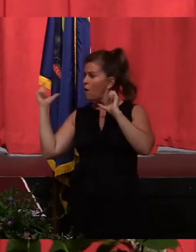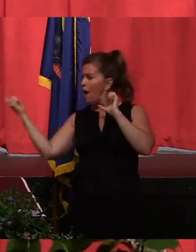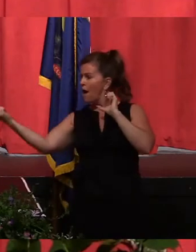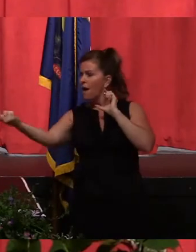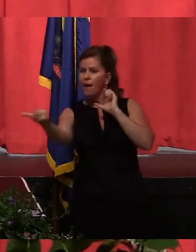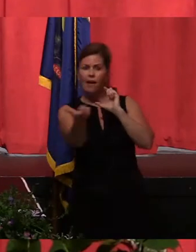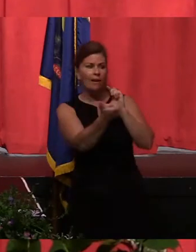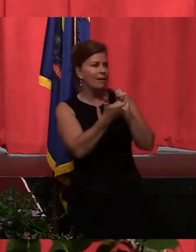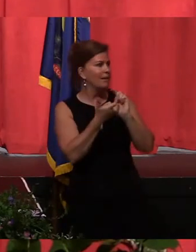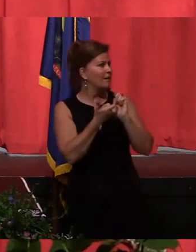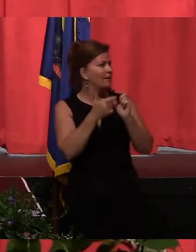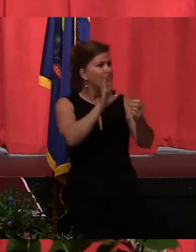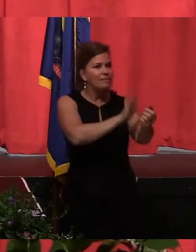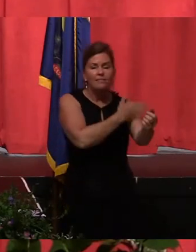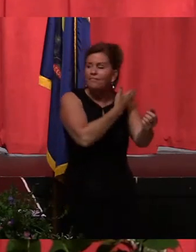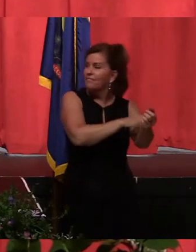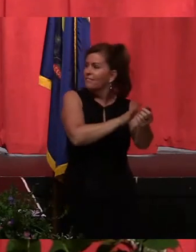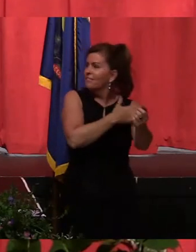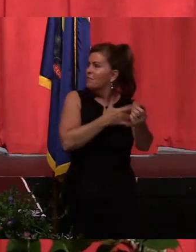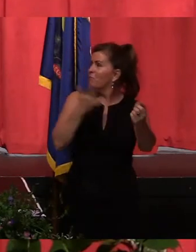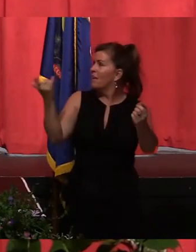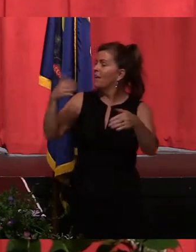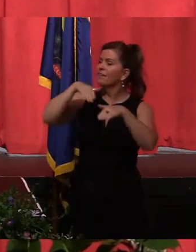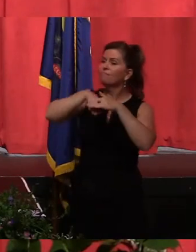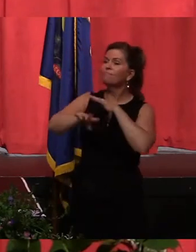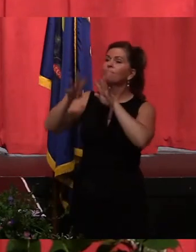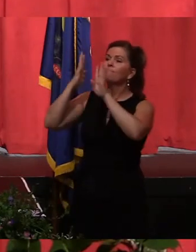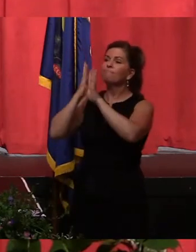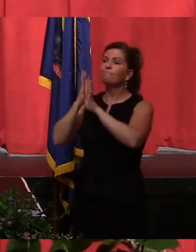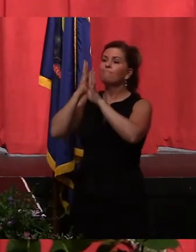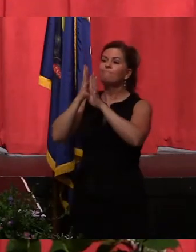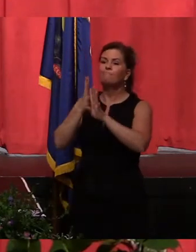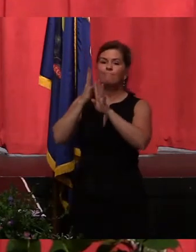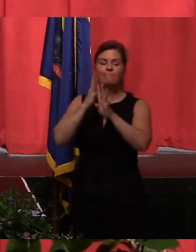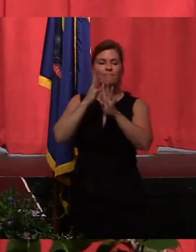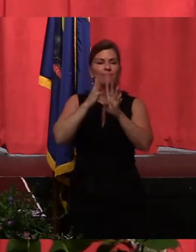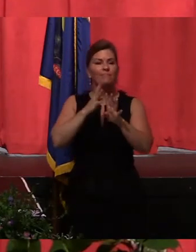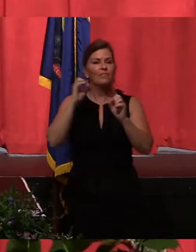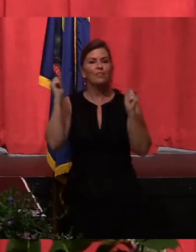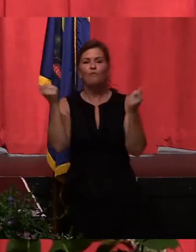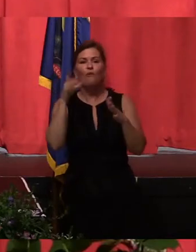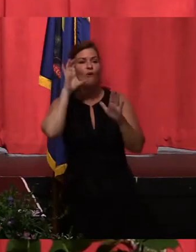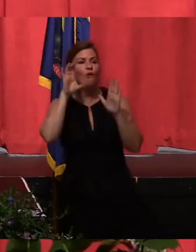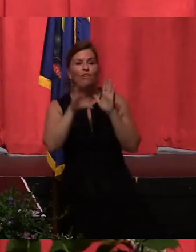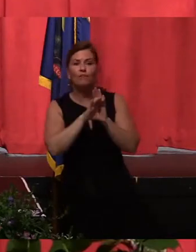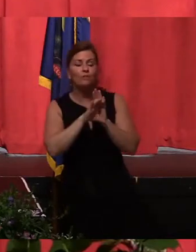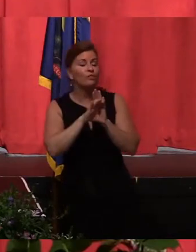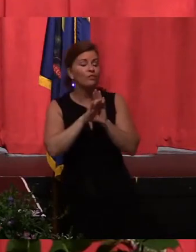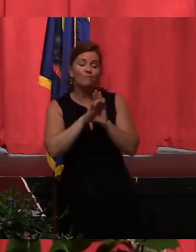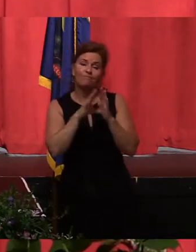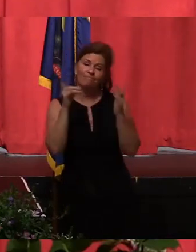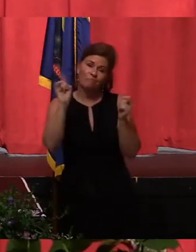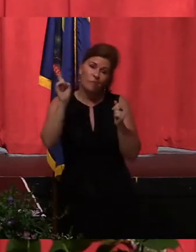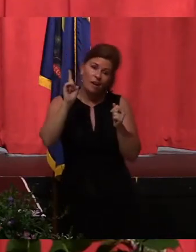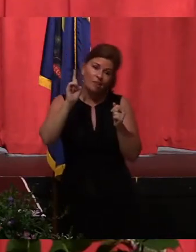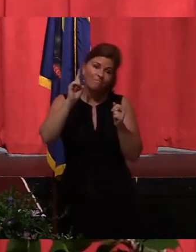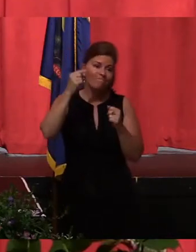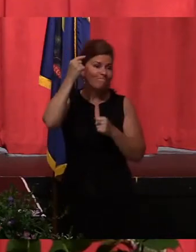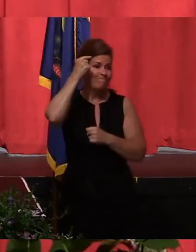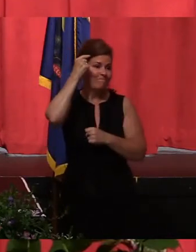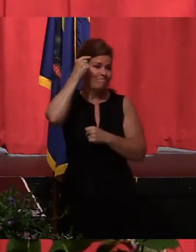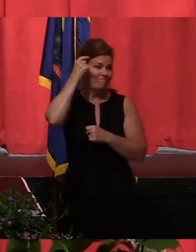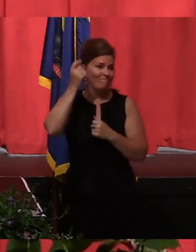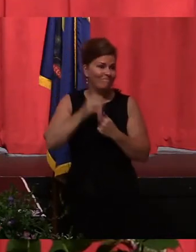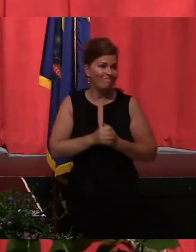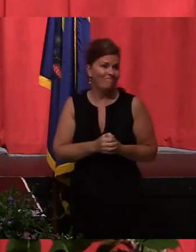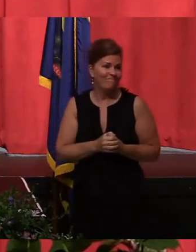playing Pomp and Circumstance as you entered. All images that will forever be in my imagination. As